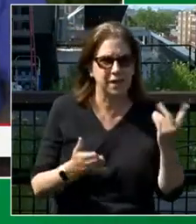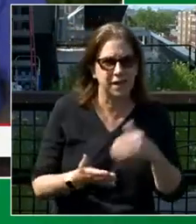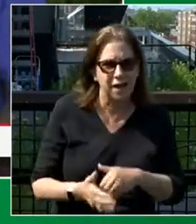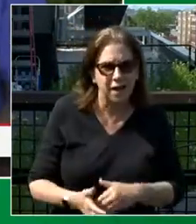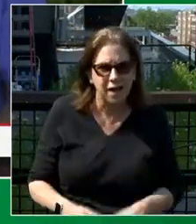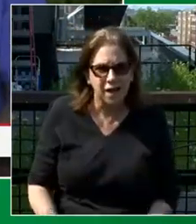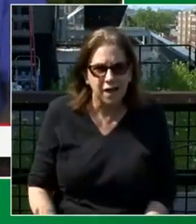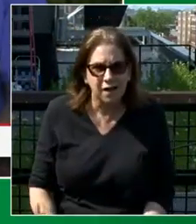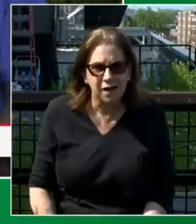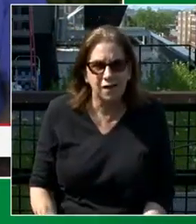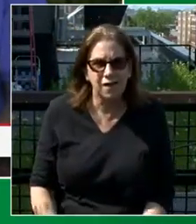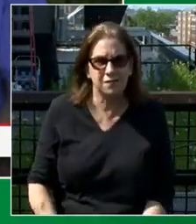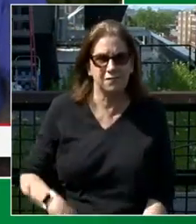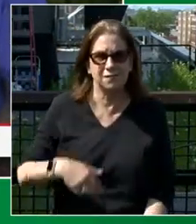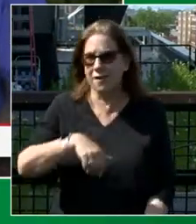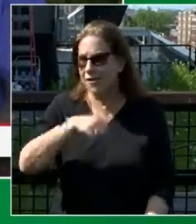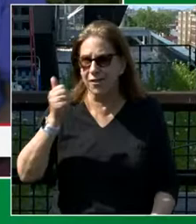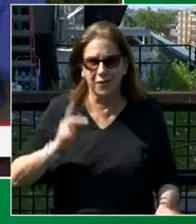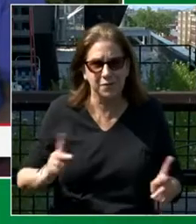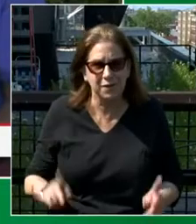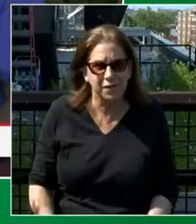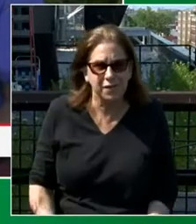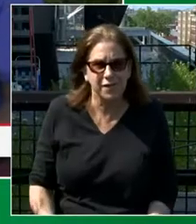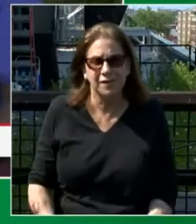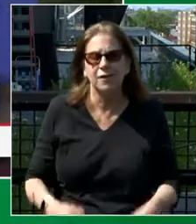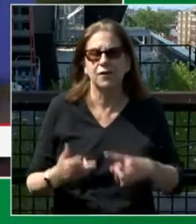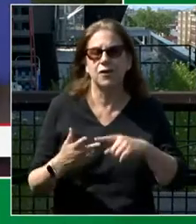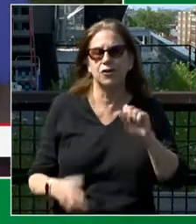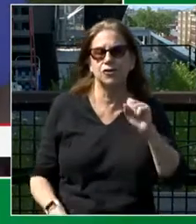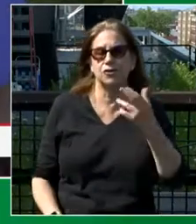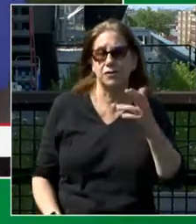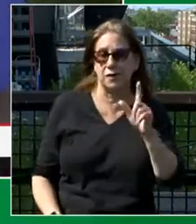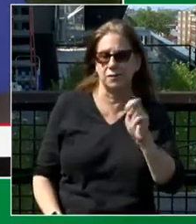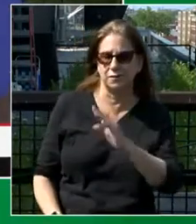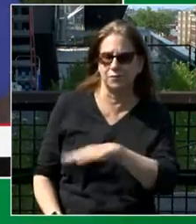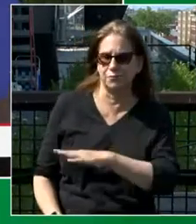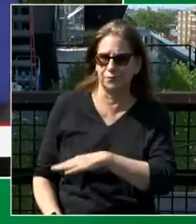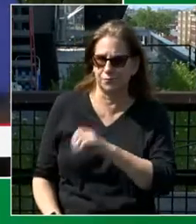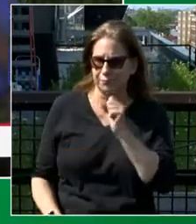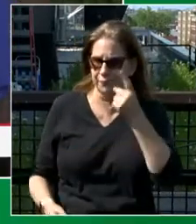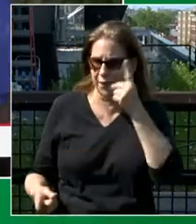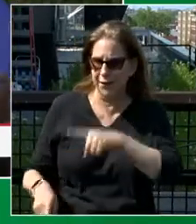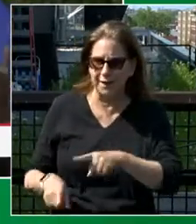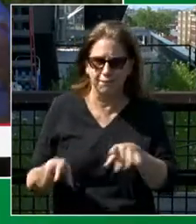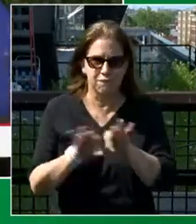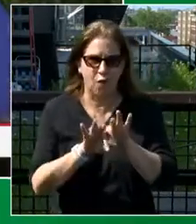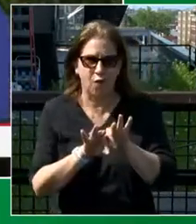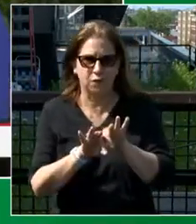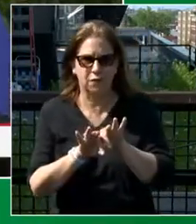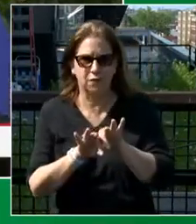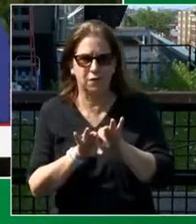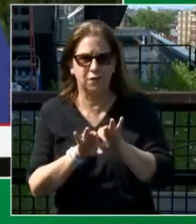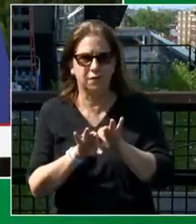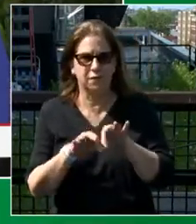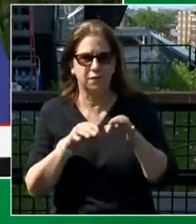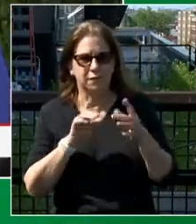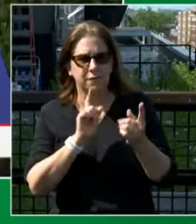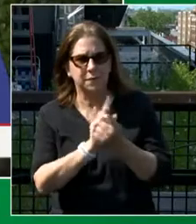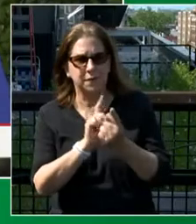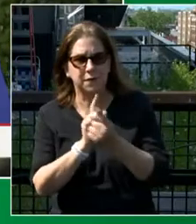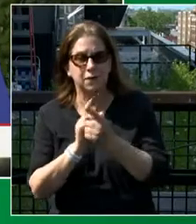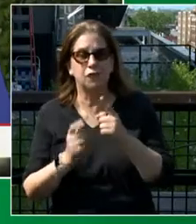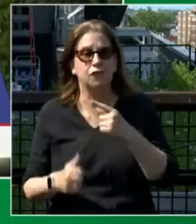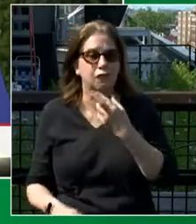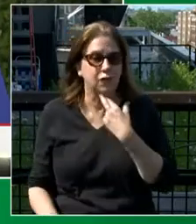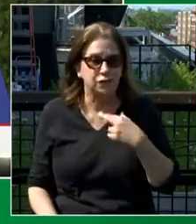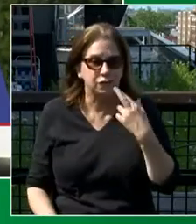Yeah. So I think that's important, and I think that restaurants and bars and people who are catering, ushering in those returns,